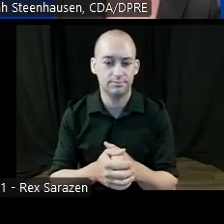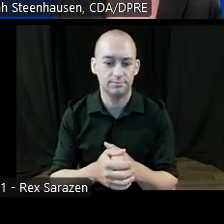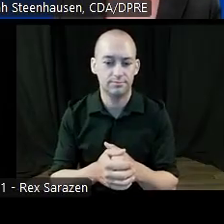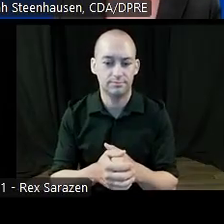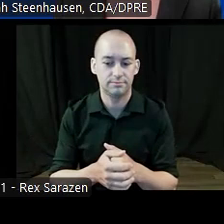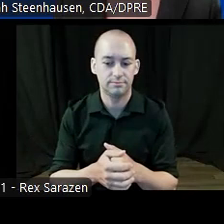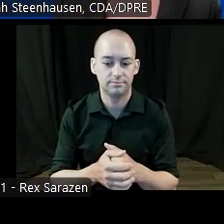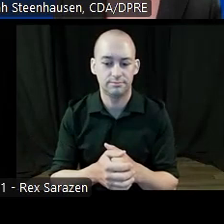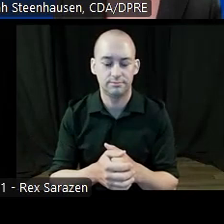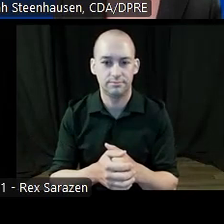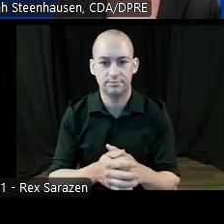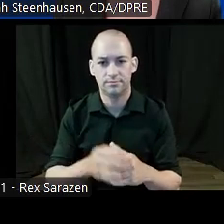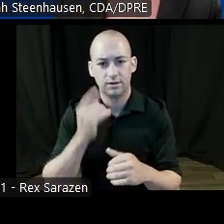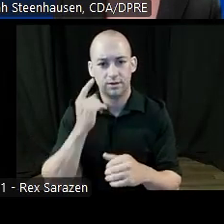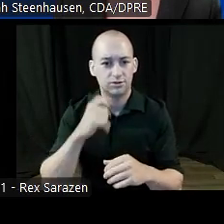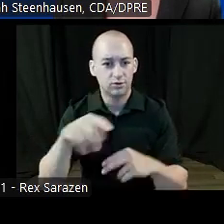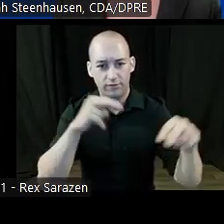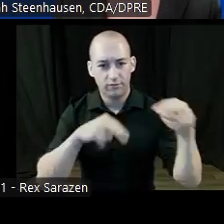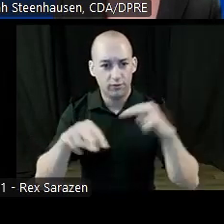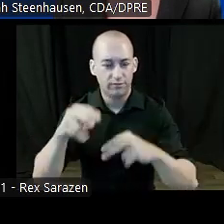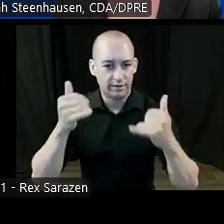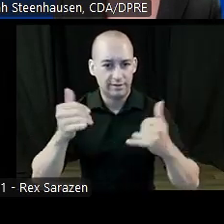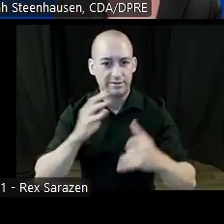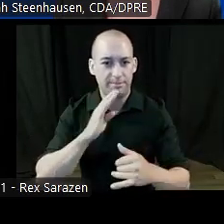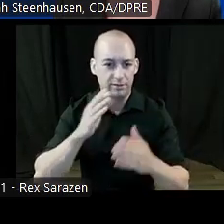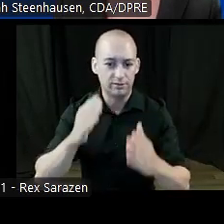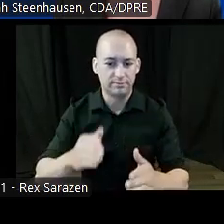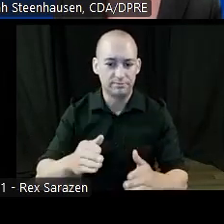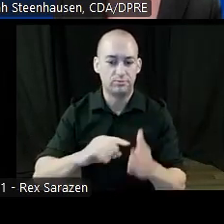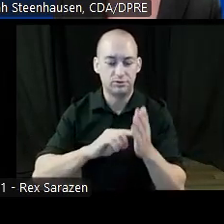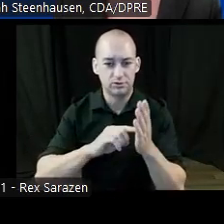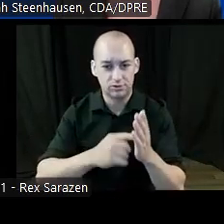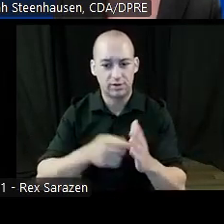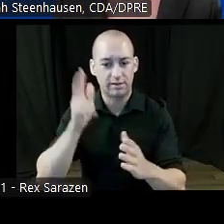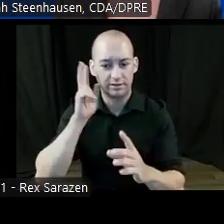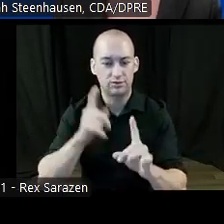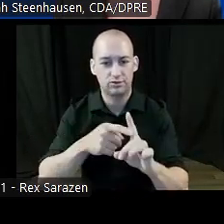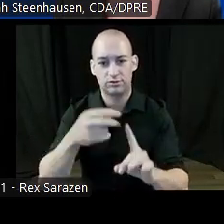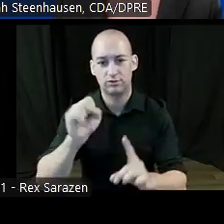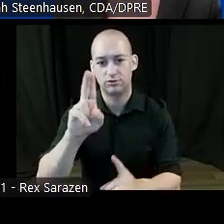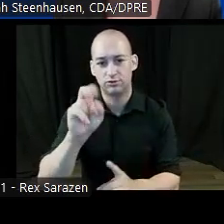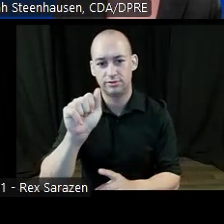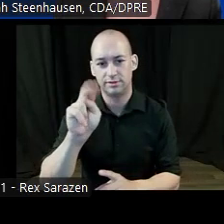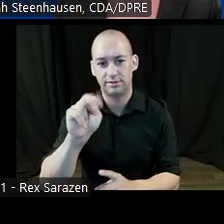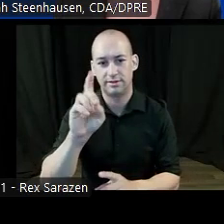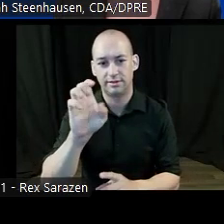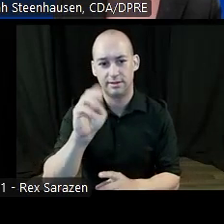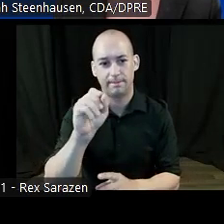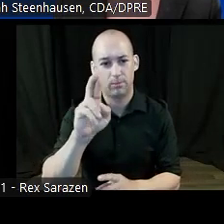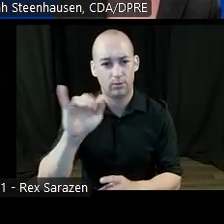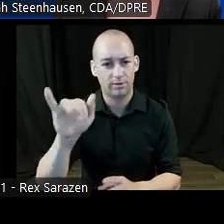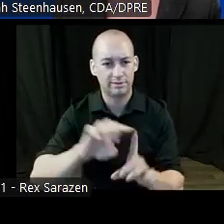So just an overview of today's speakers. We're going to start out by hearing from Susan DeMorris, Director of the Department of Aging. I am